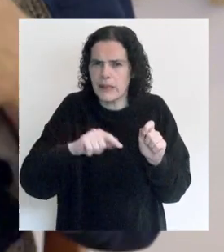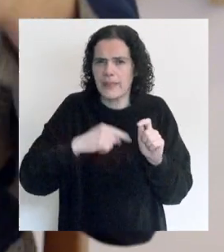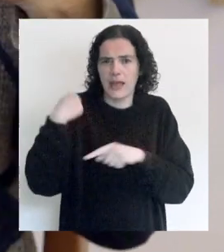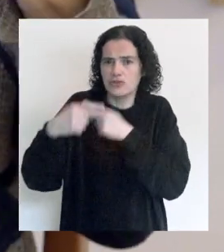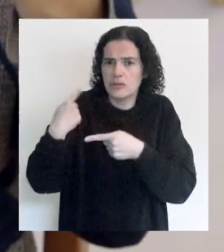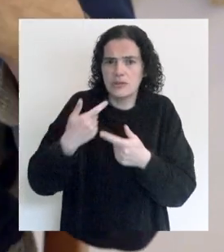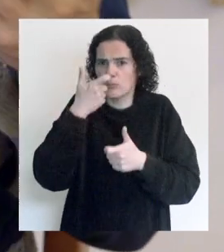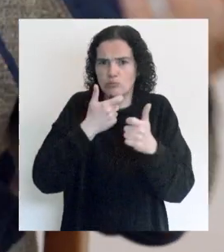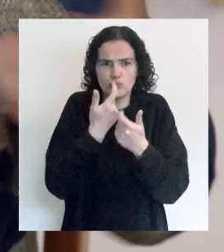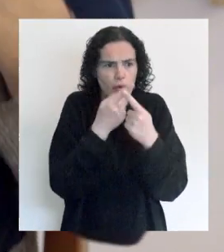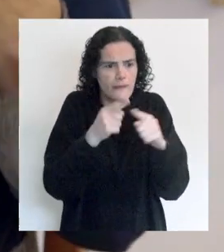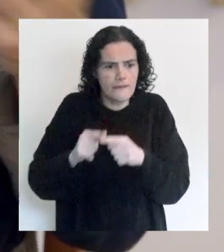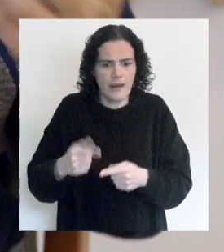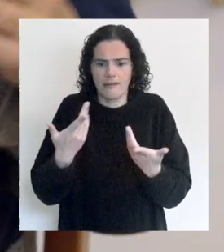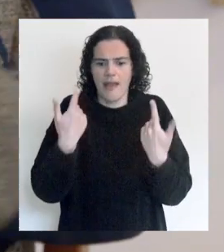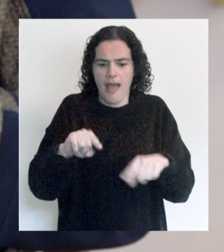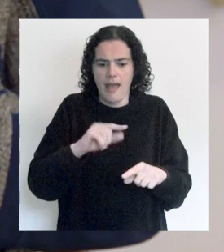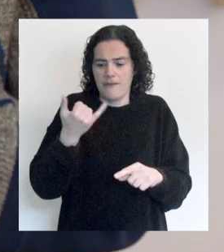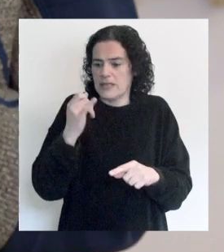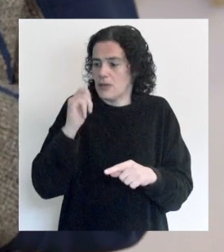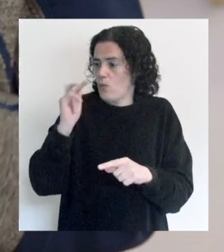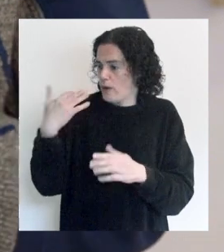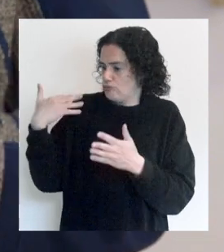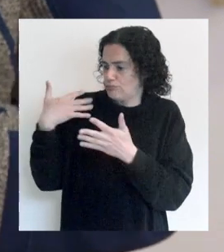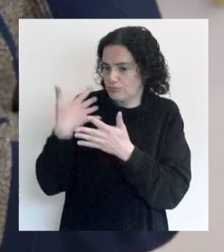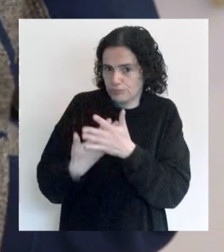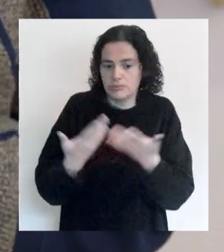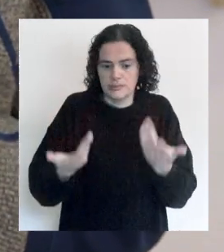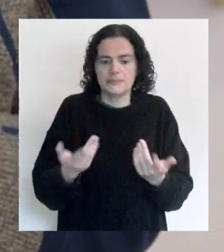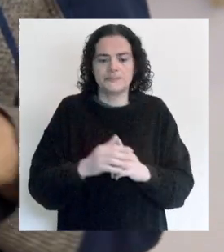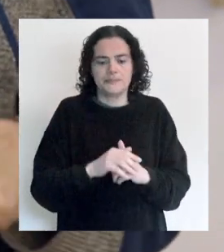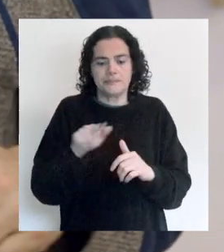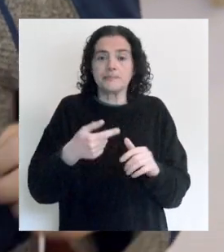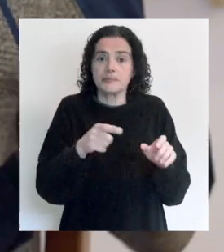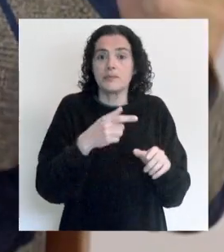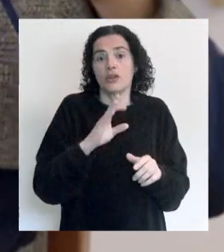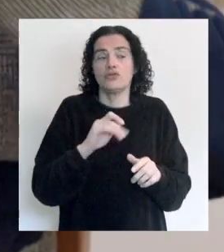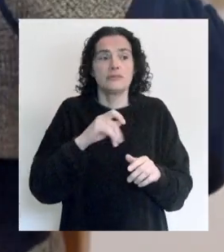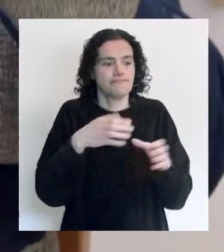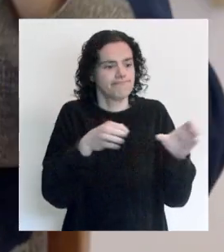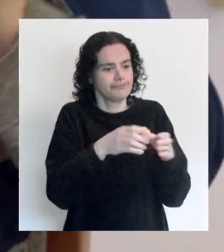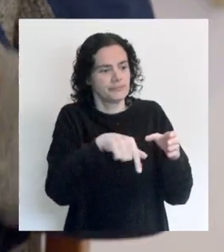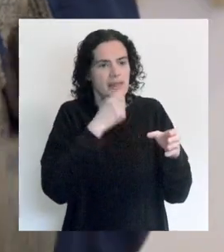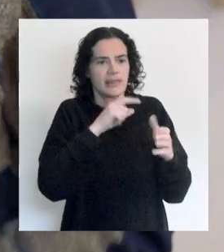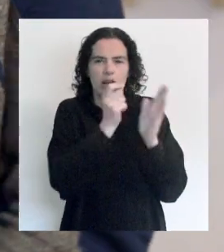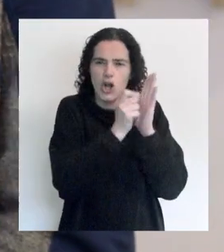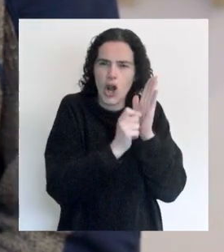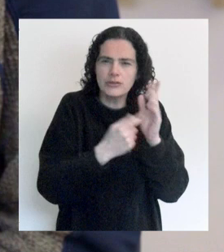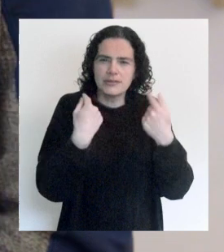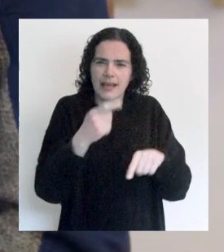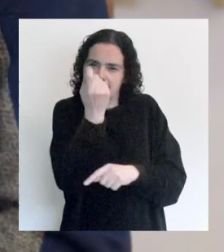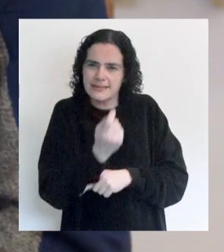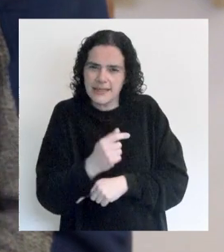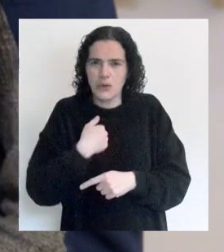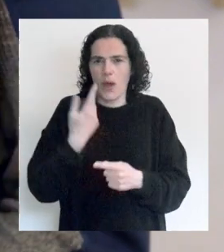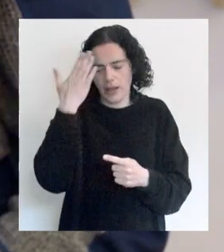project. There are generations of participants in the school over the last 25 years. And Joseph and the team made this drawing of these notes, and I